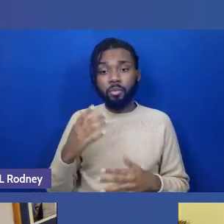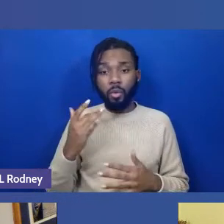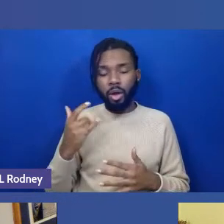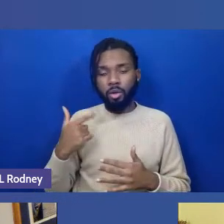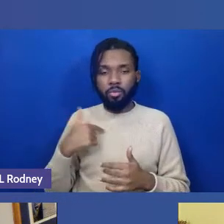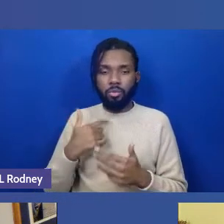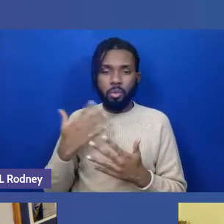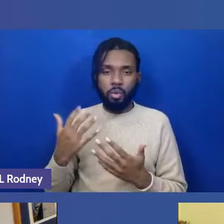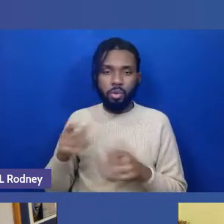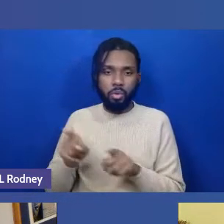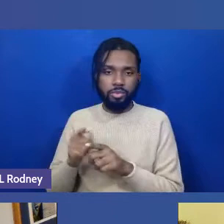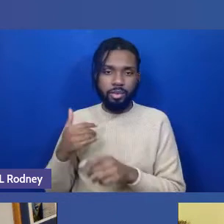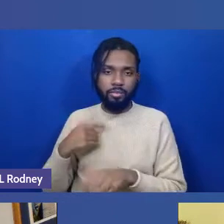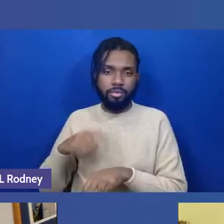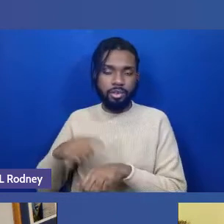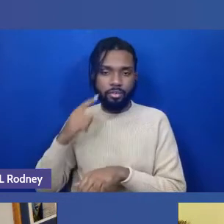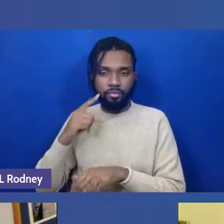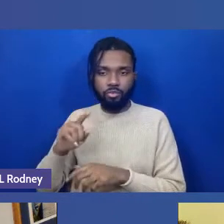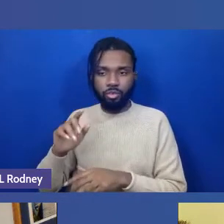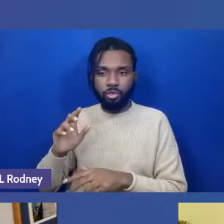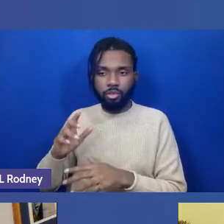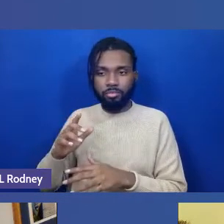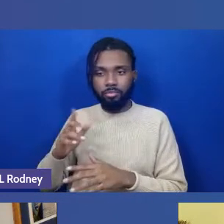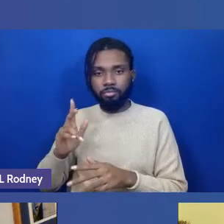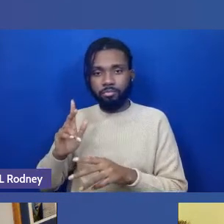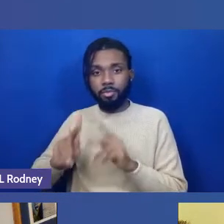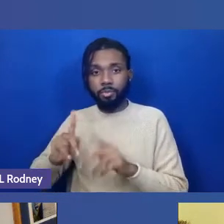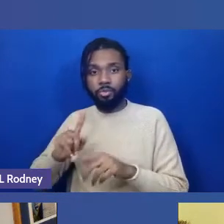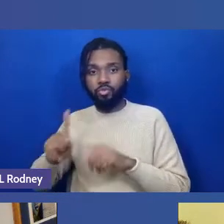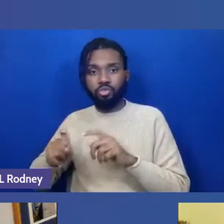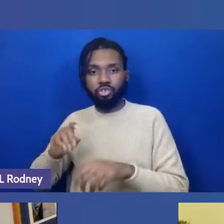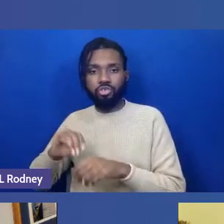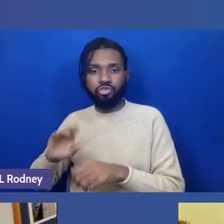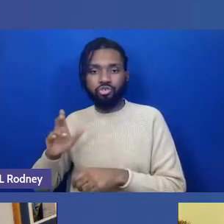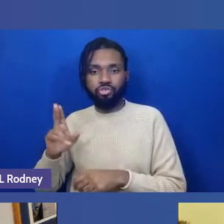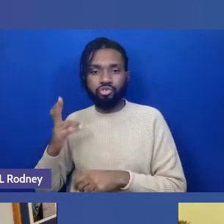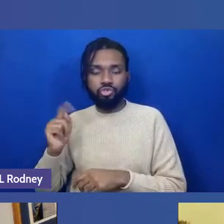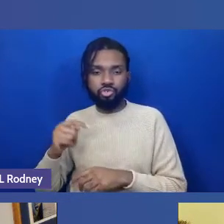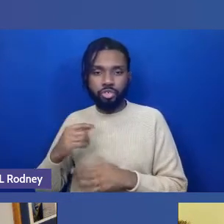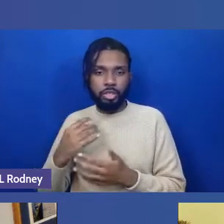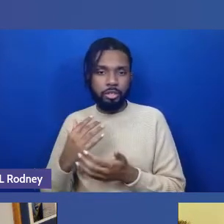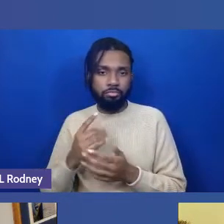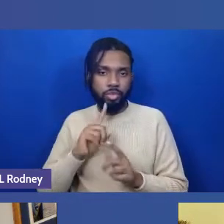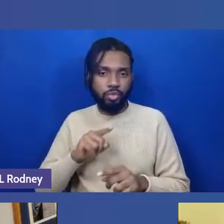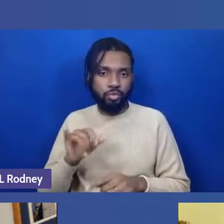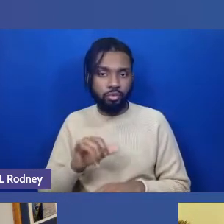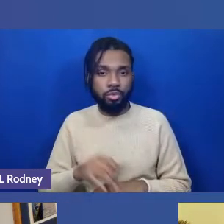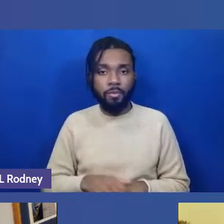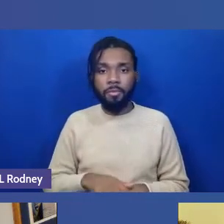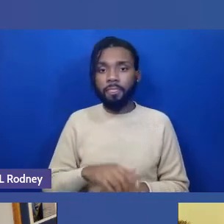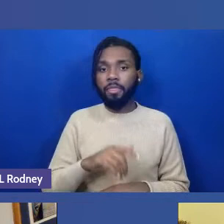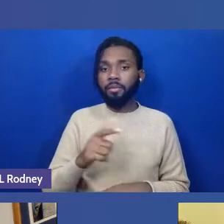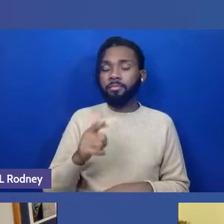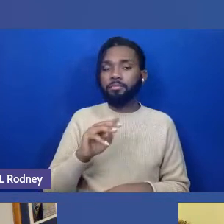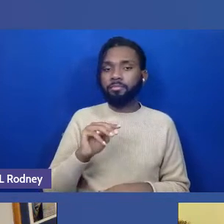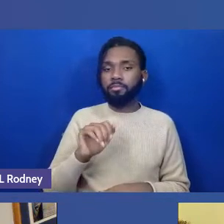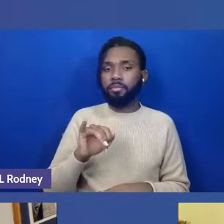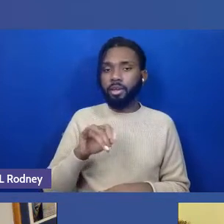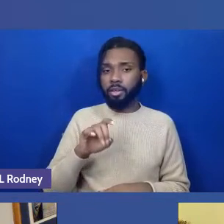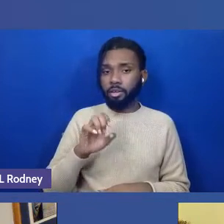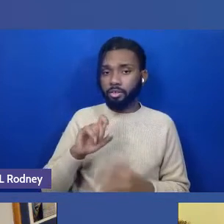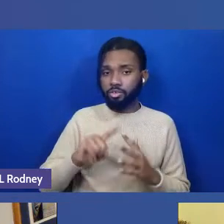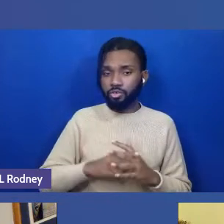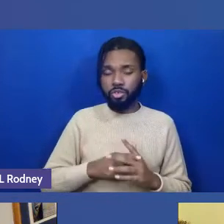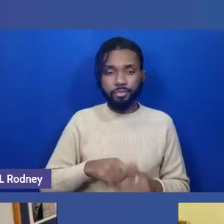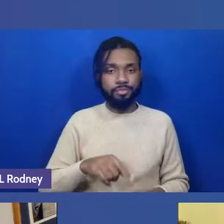chat. And Maddie, I'm going to start with you. Sure. Well, just, I think also tying that to the question before